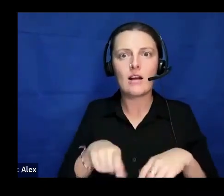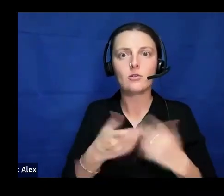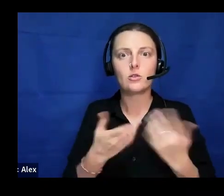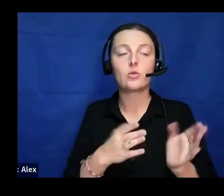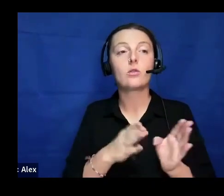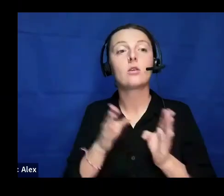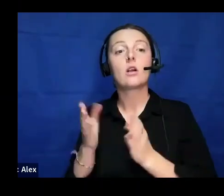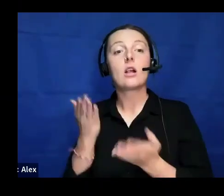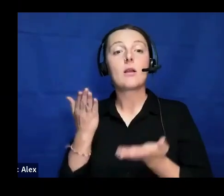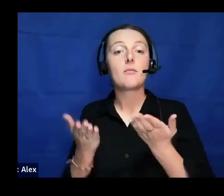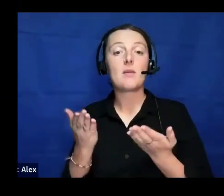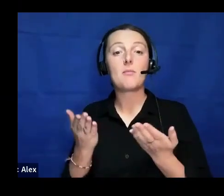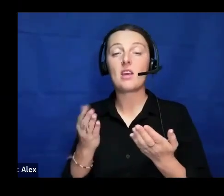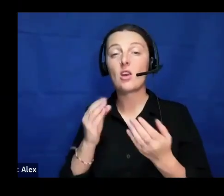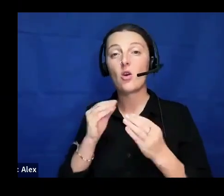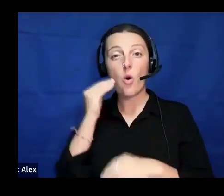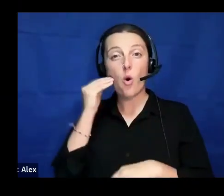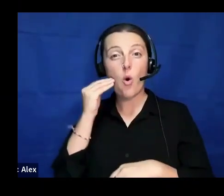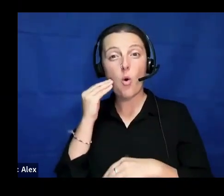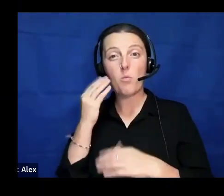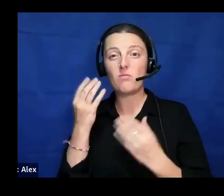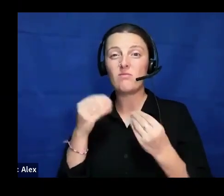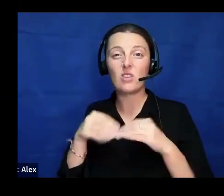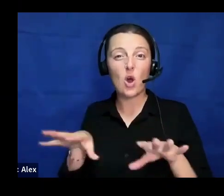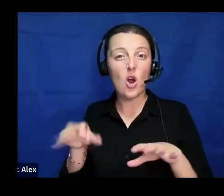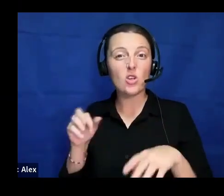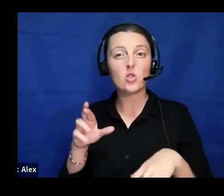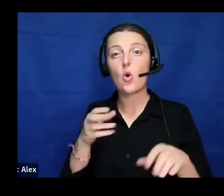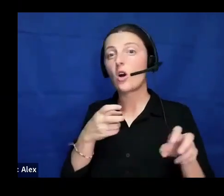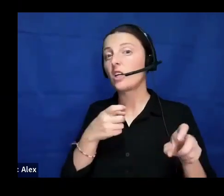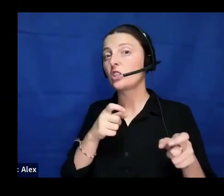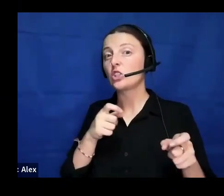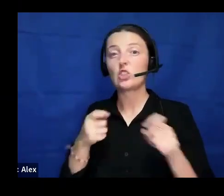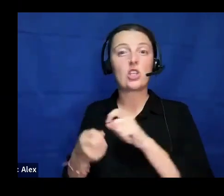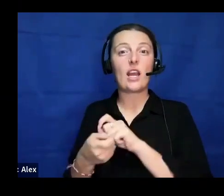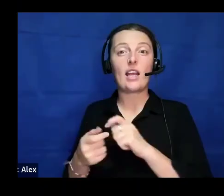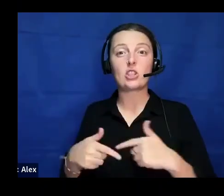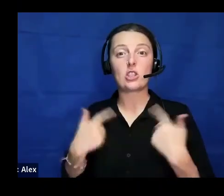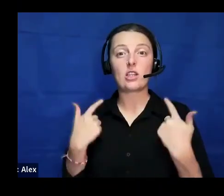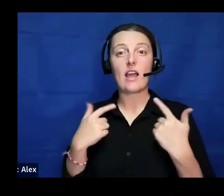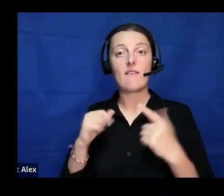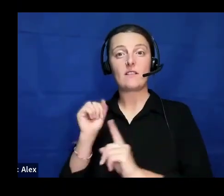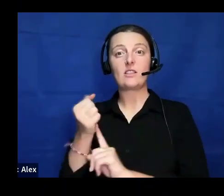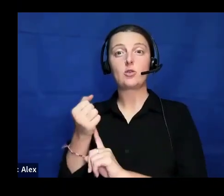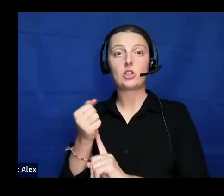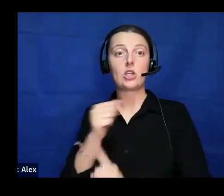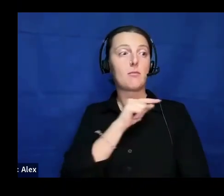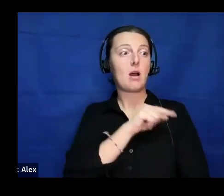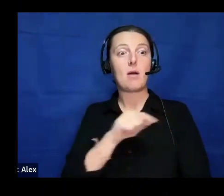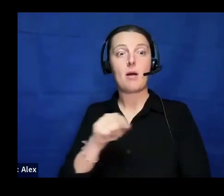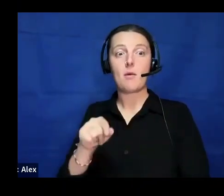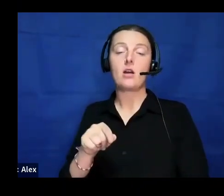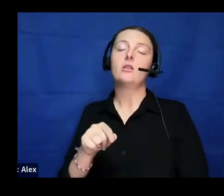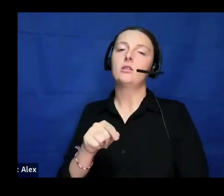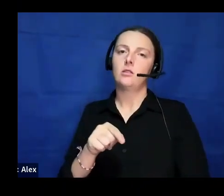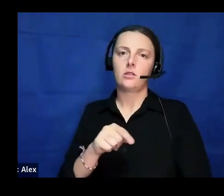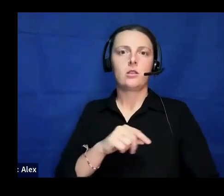living situation. And so, again, these things, it makes sense that they can contribute to sadness and